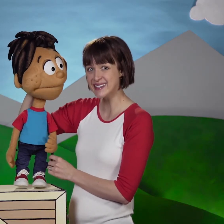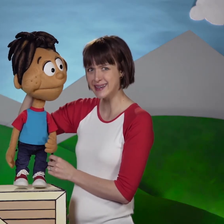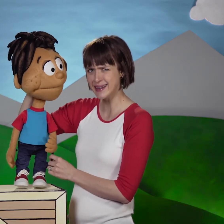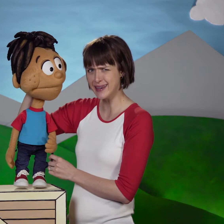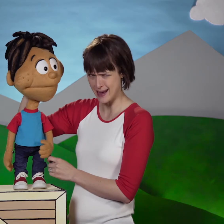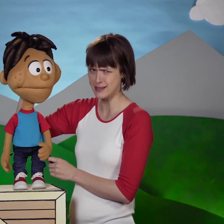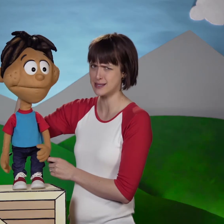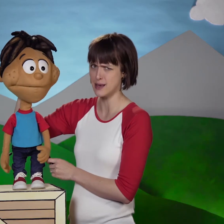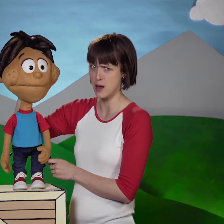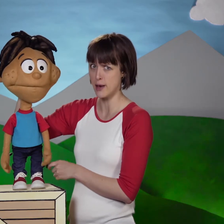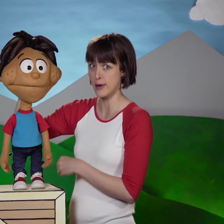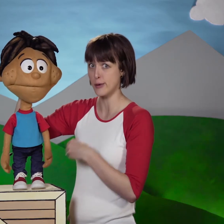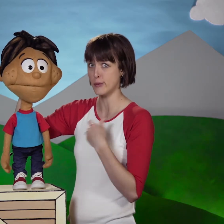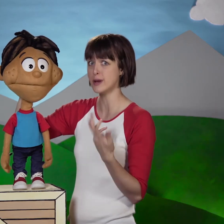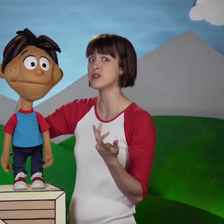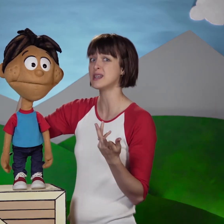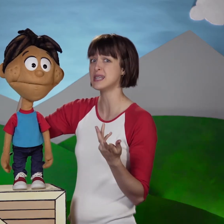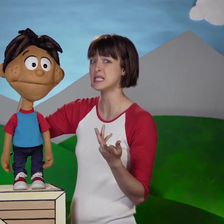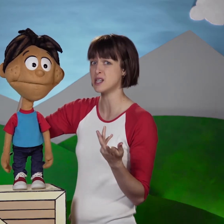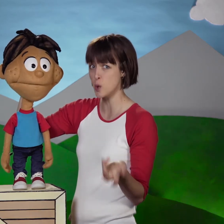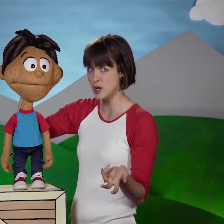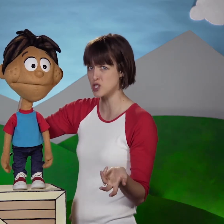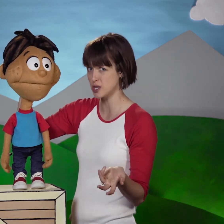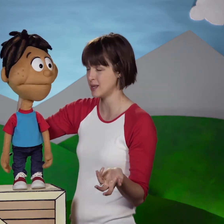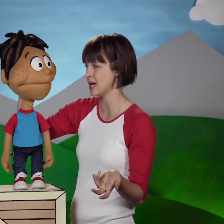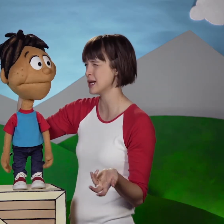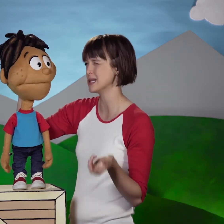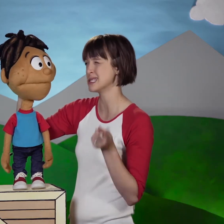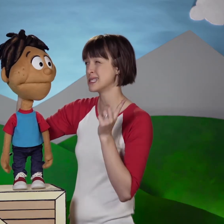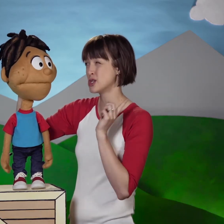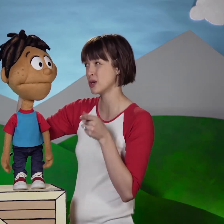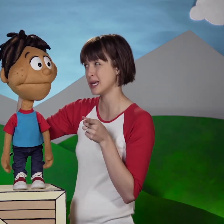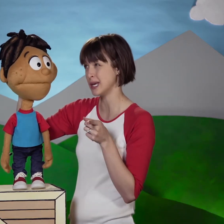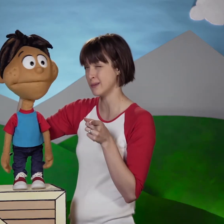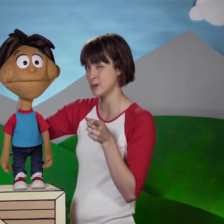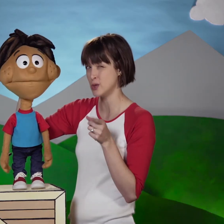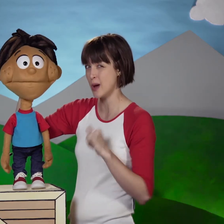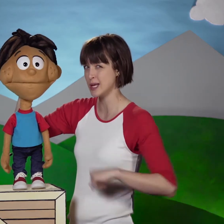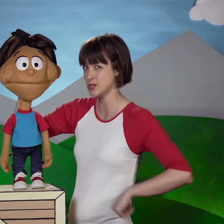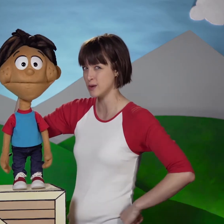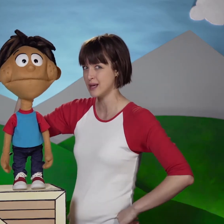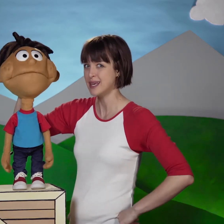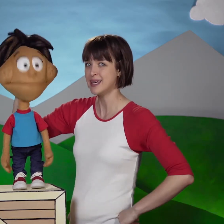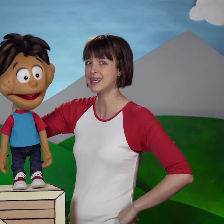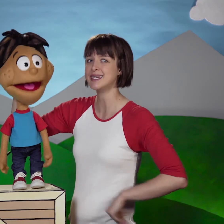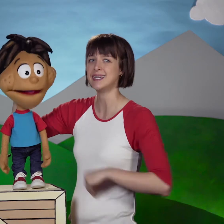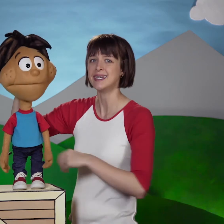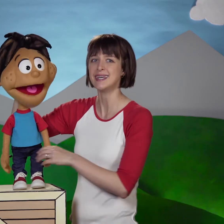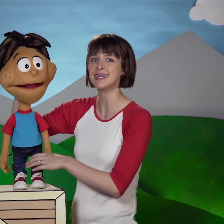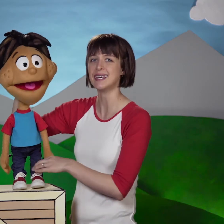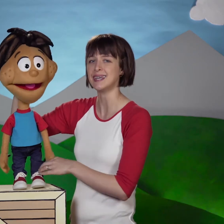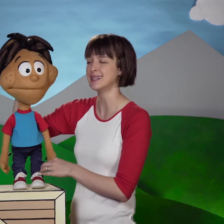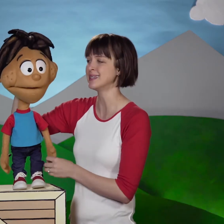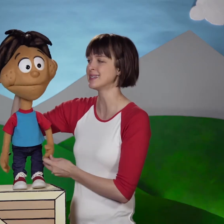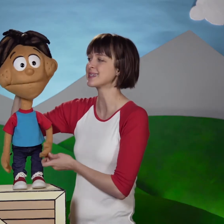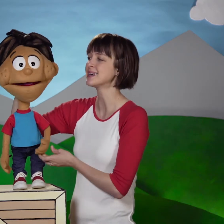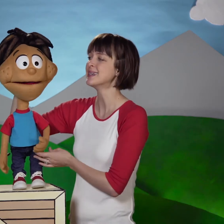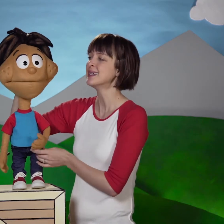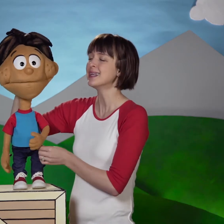is? Yes, a riddle is a question that is tricky to answer. Good,